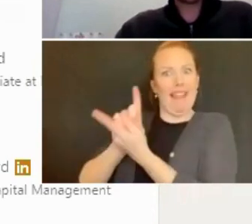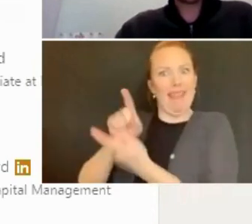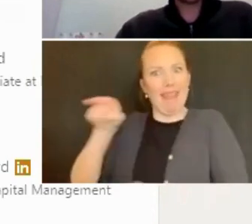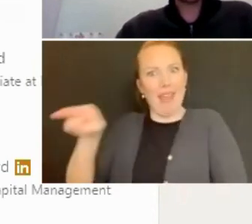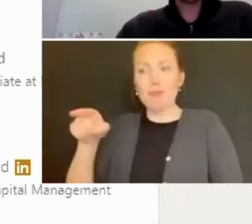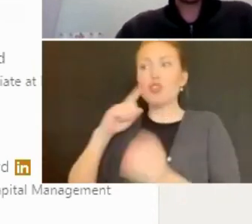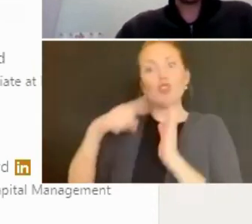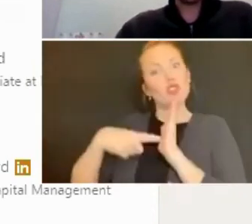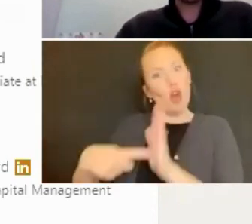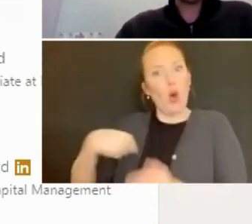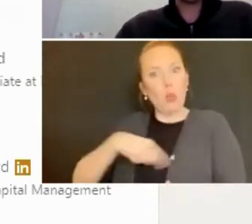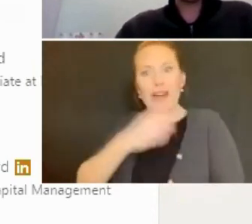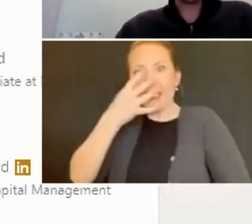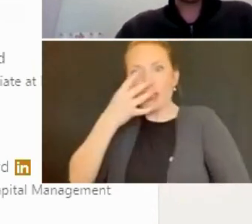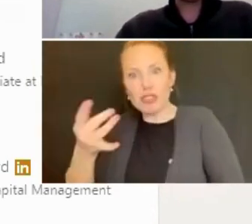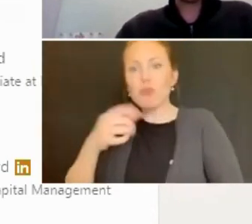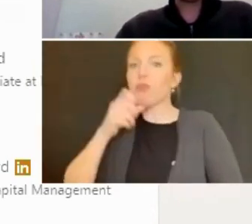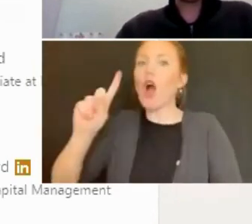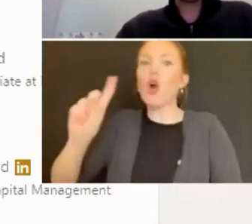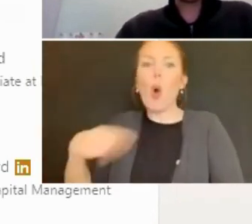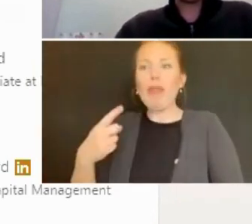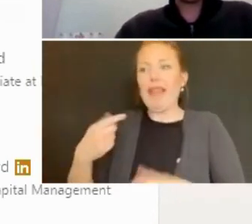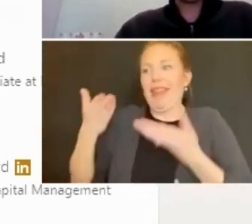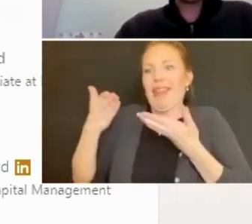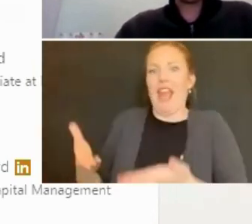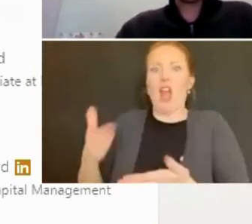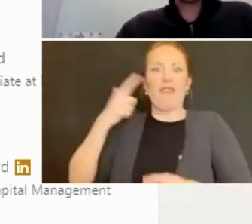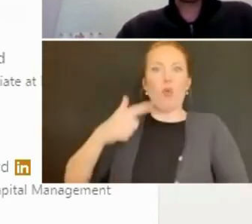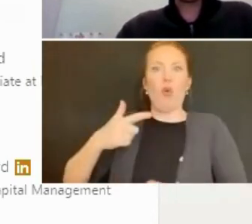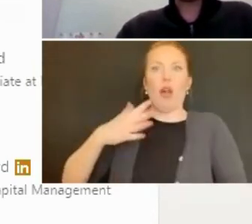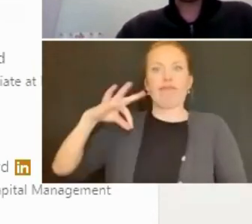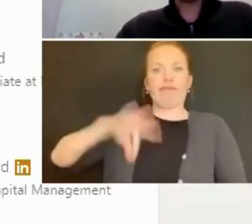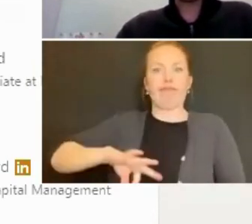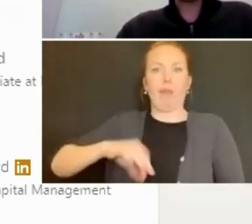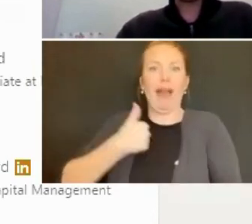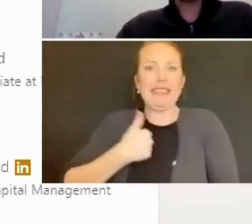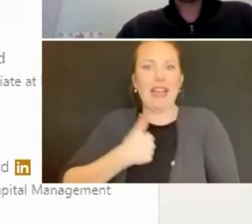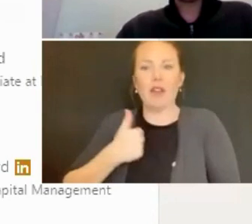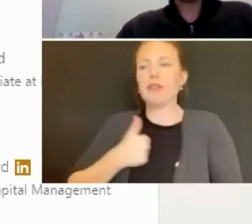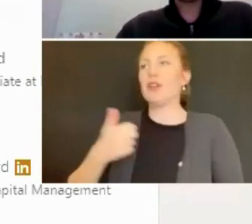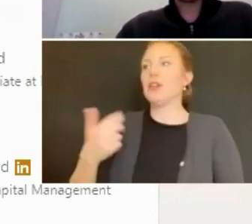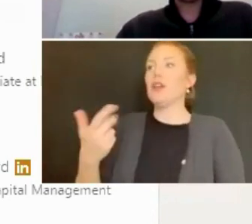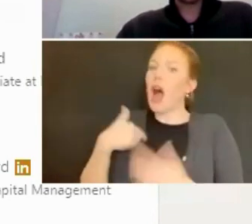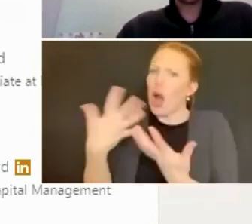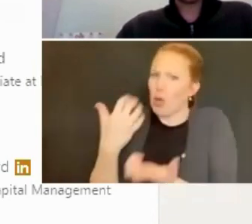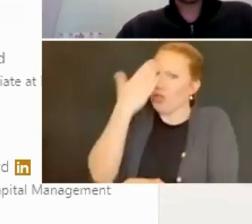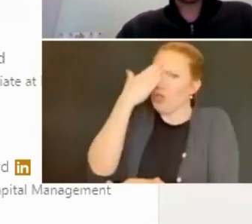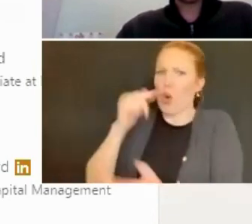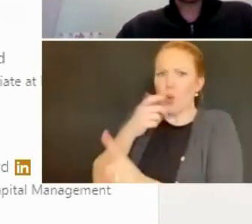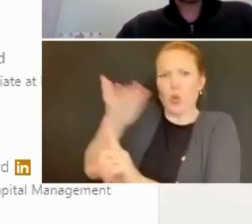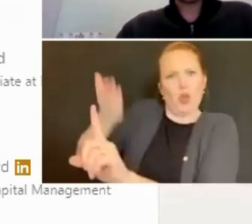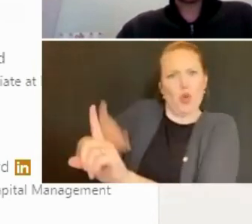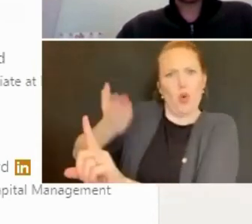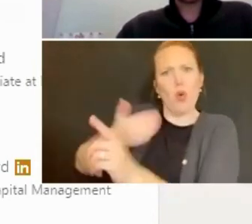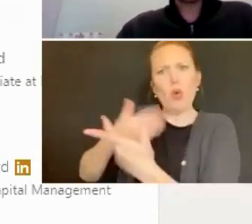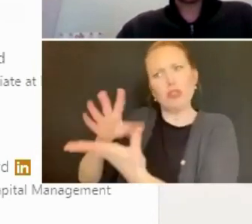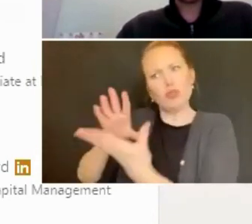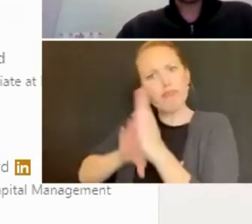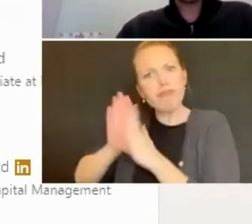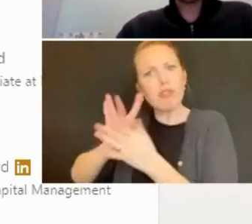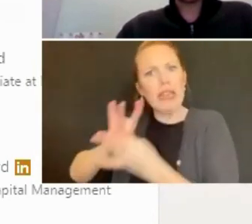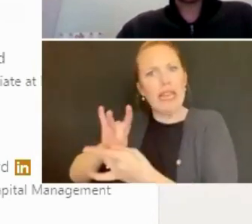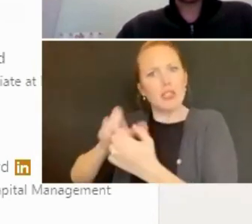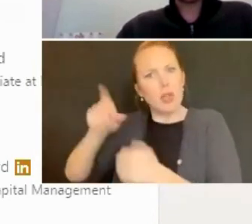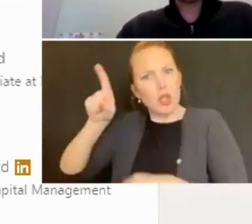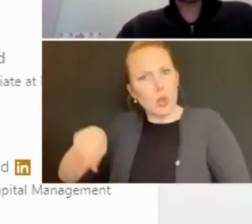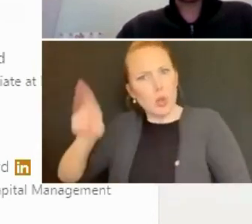people and we're not just there for ourselves, right? It's not just what can you do for me? It's I want to get to know you and build a relationship. So I was